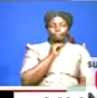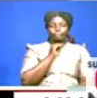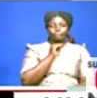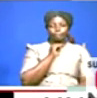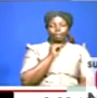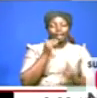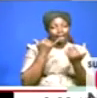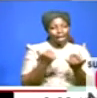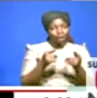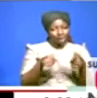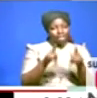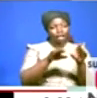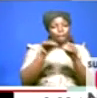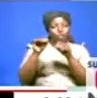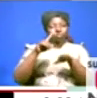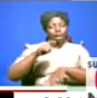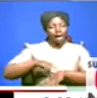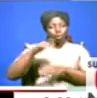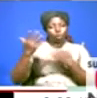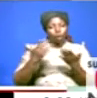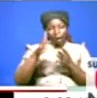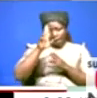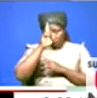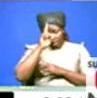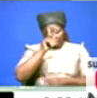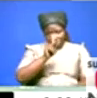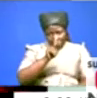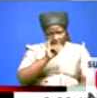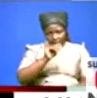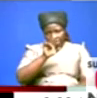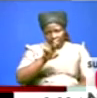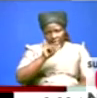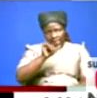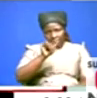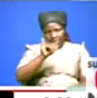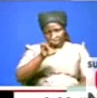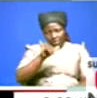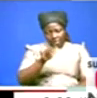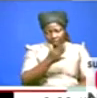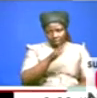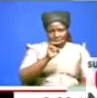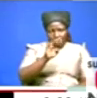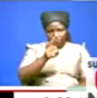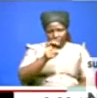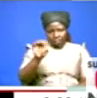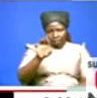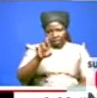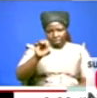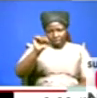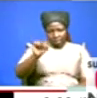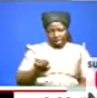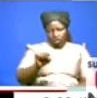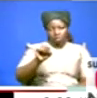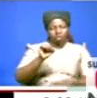But let's now take you to Embu, where police in Kiritiri, that's in Mbeere South, Embu County, are holding a robbery with